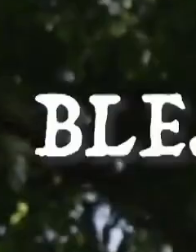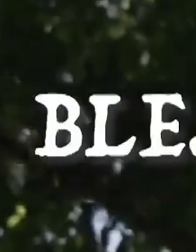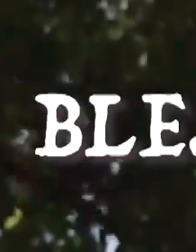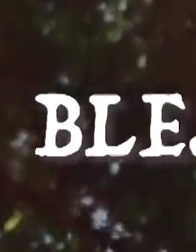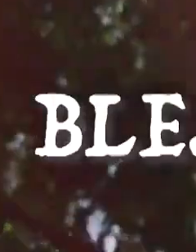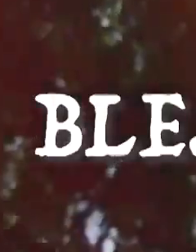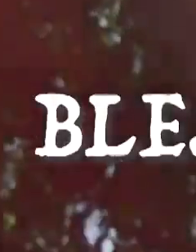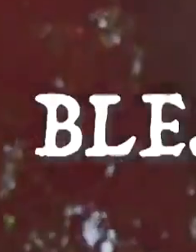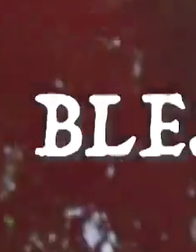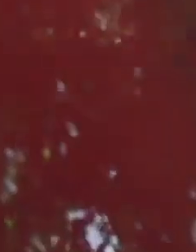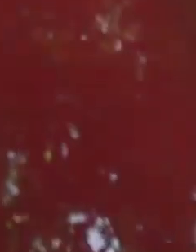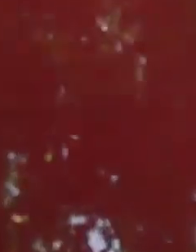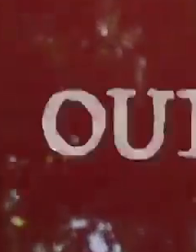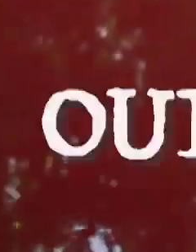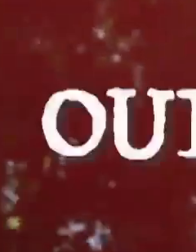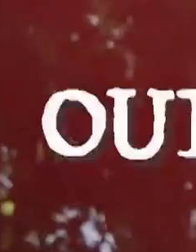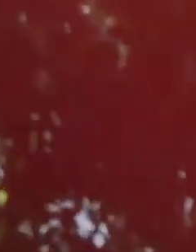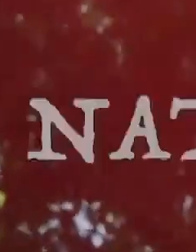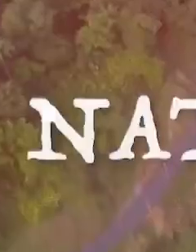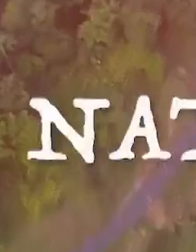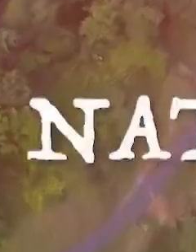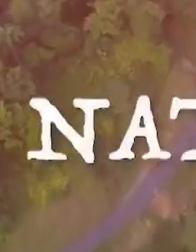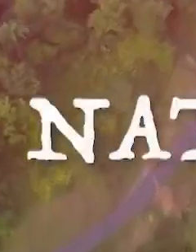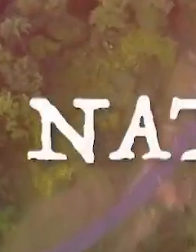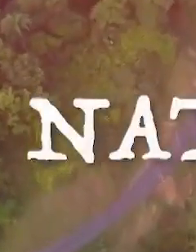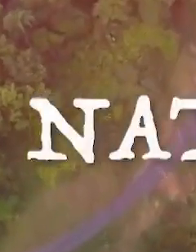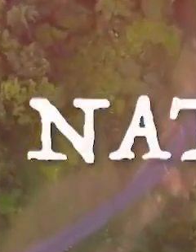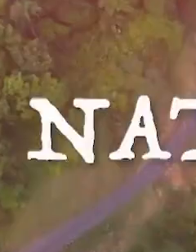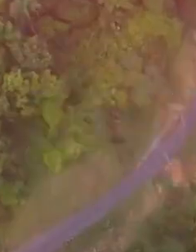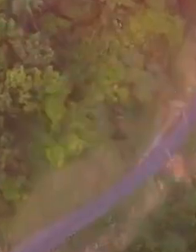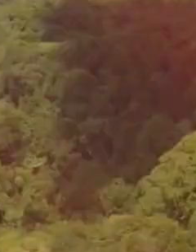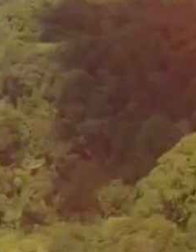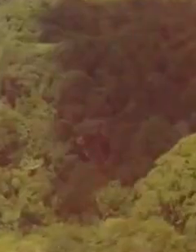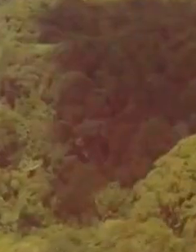God bless our